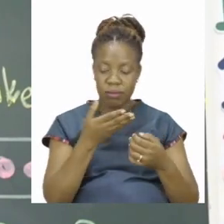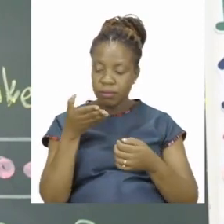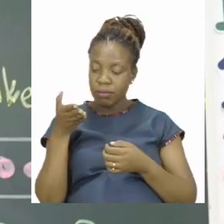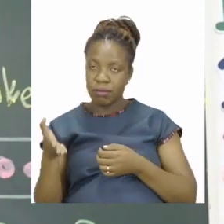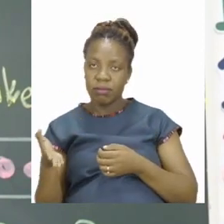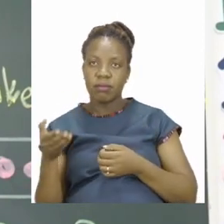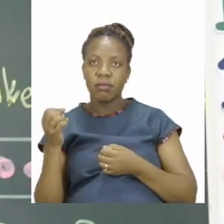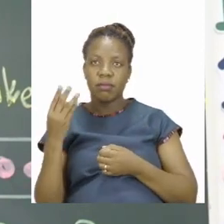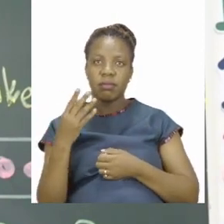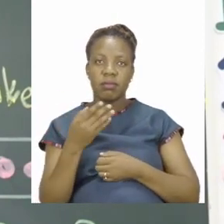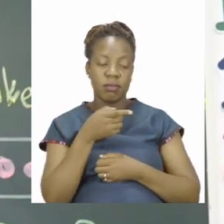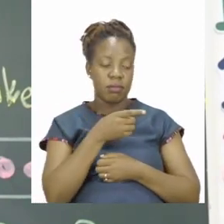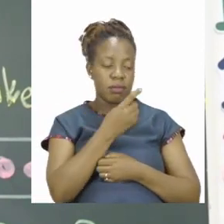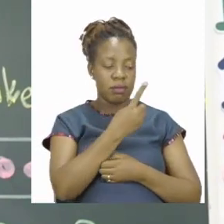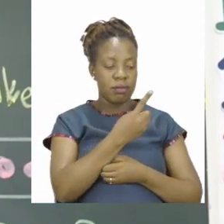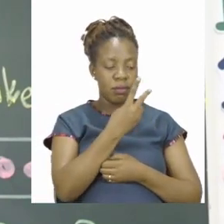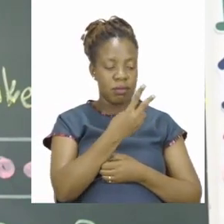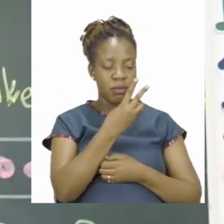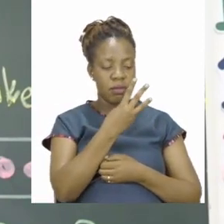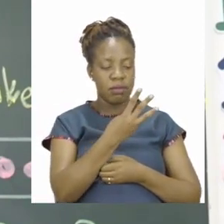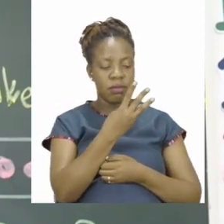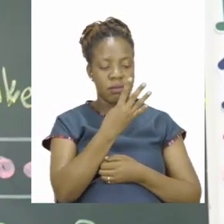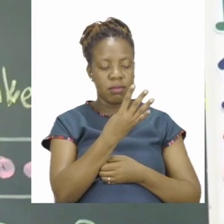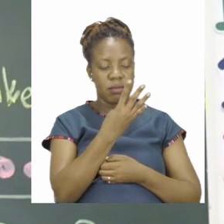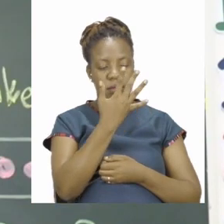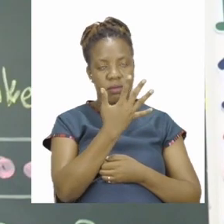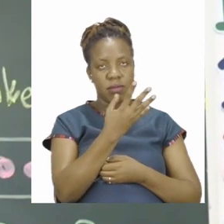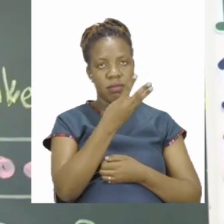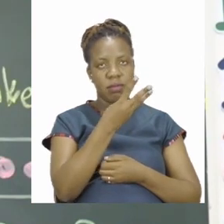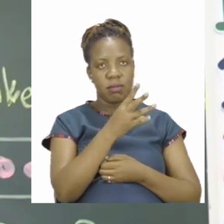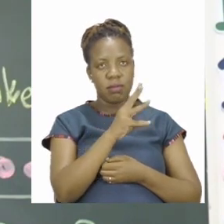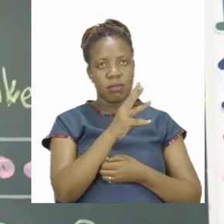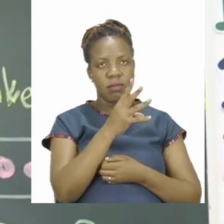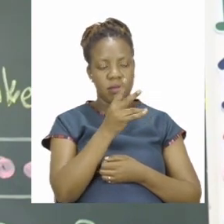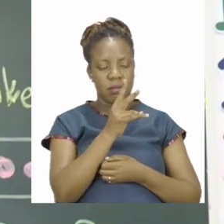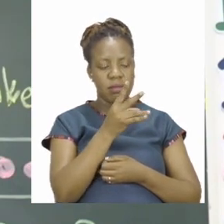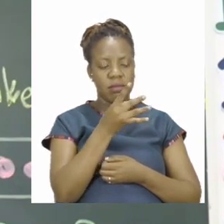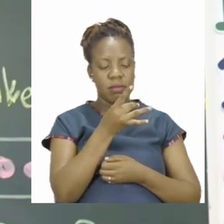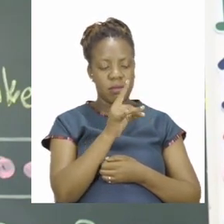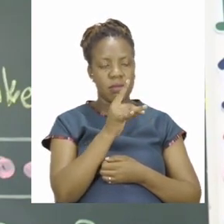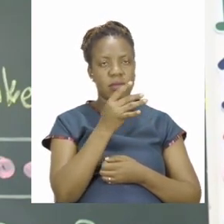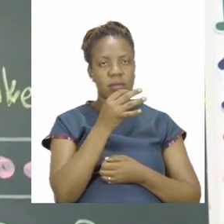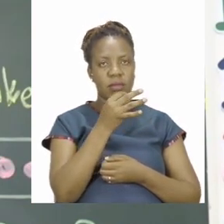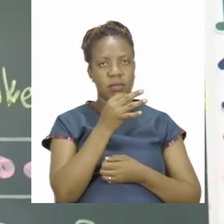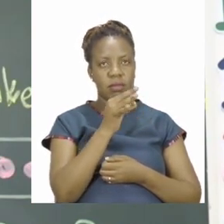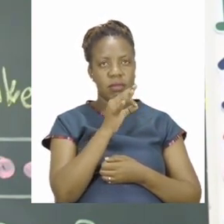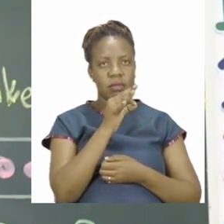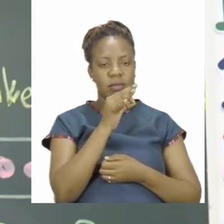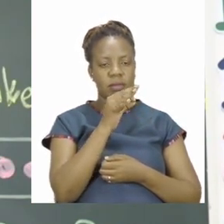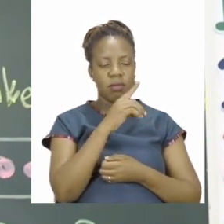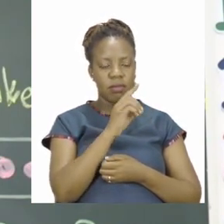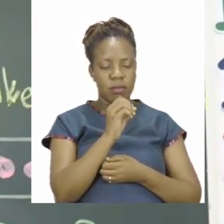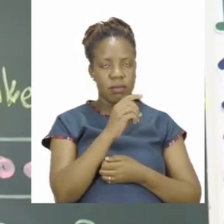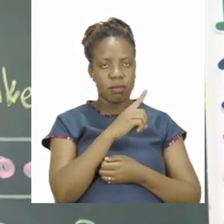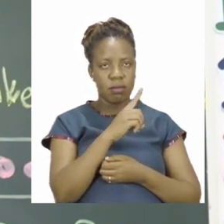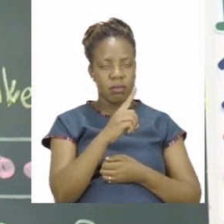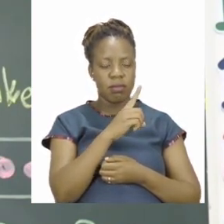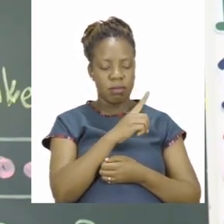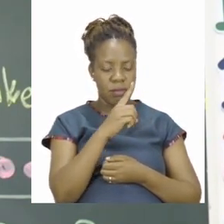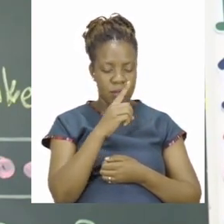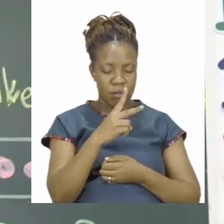Nathan. 1, 2, 3, 4, 5, 6, 7, 8, 9, 10, 11,